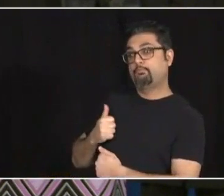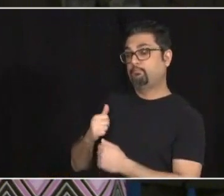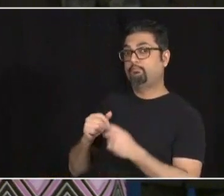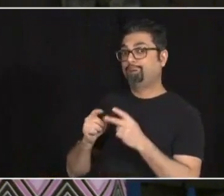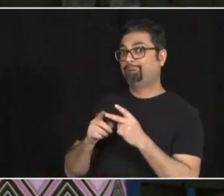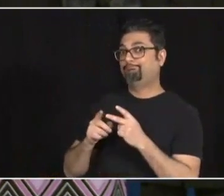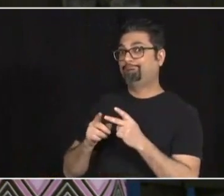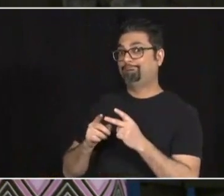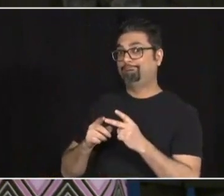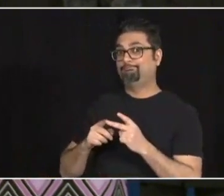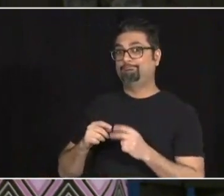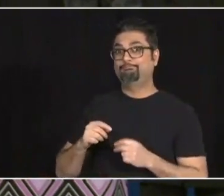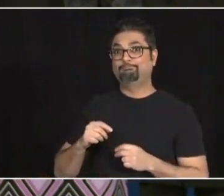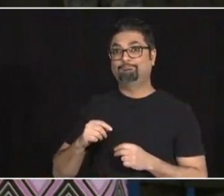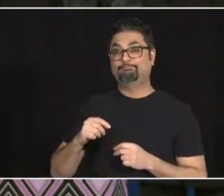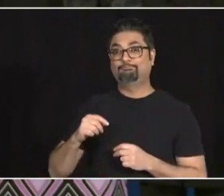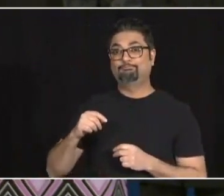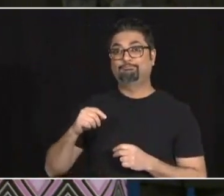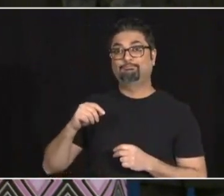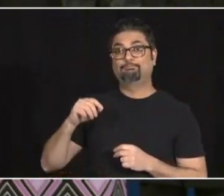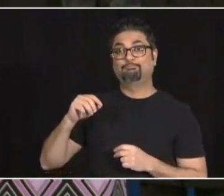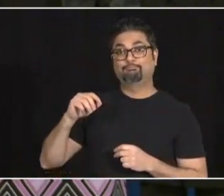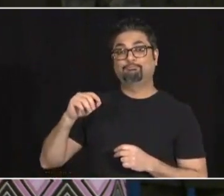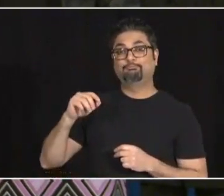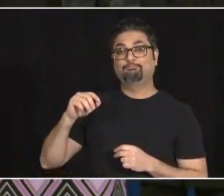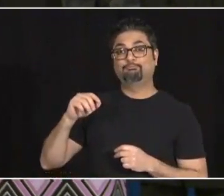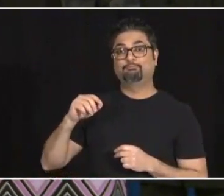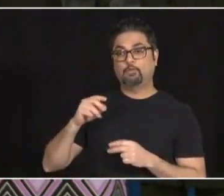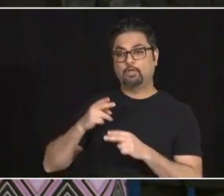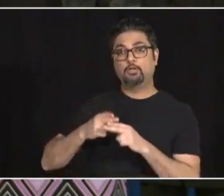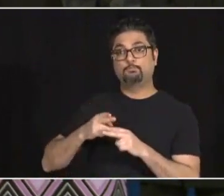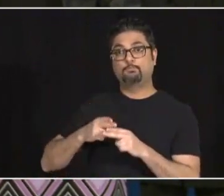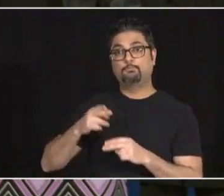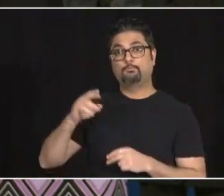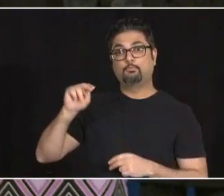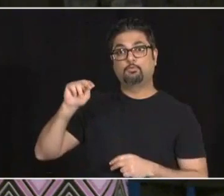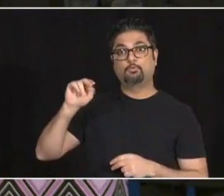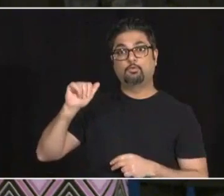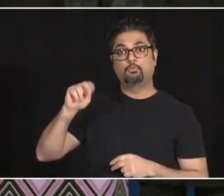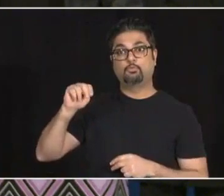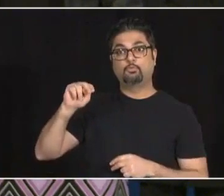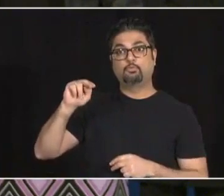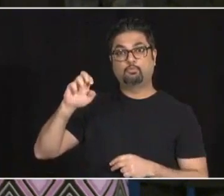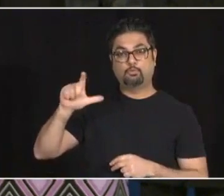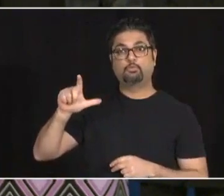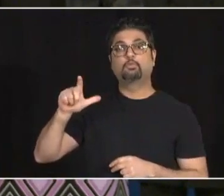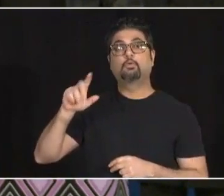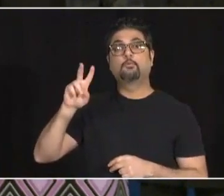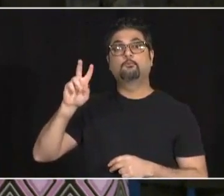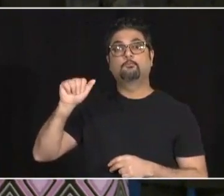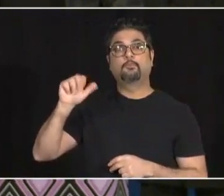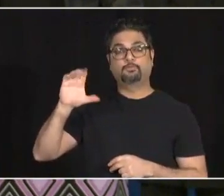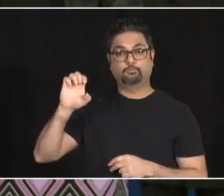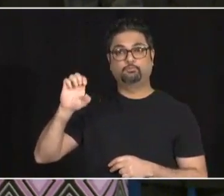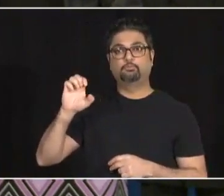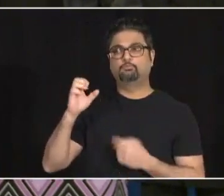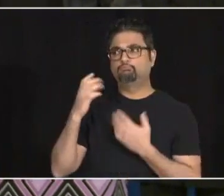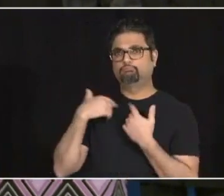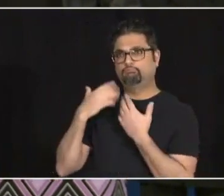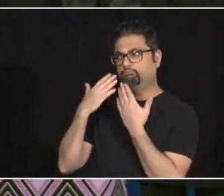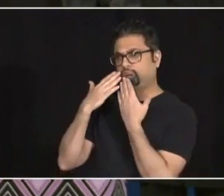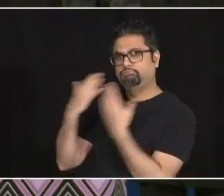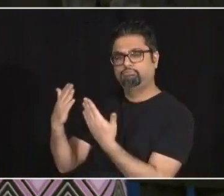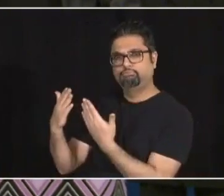it a couple times, but I'll say it again. When I talked to the General, he said, Premier, send me into the toughest homes there are.